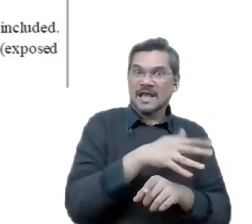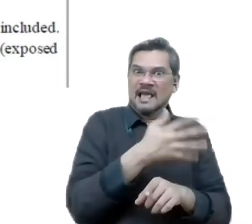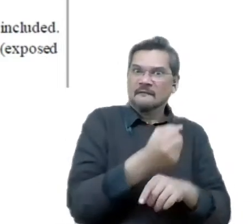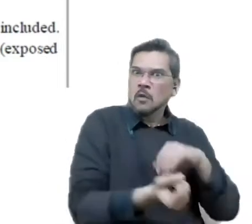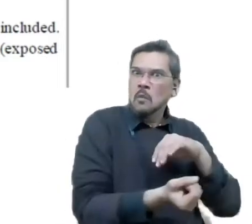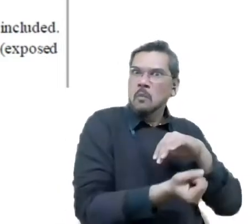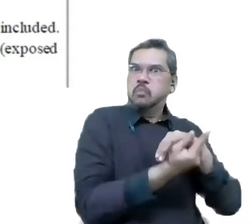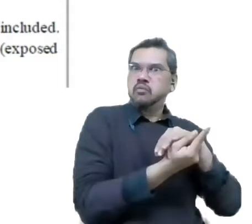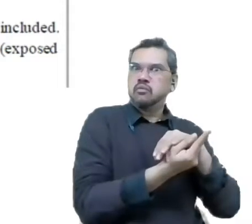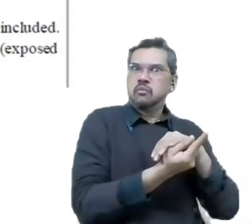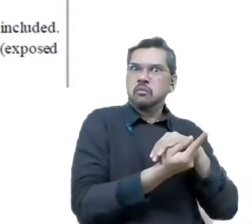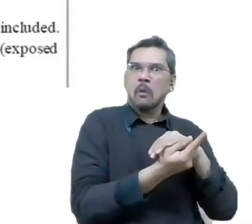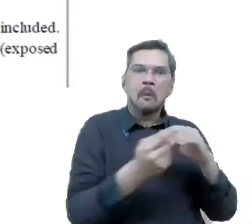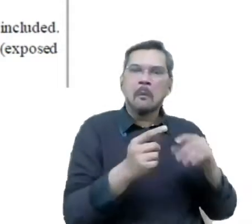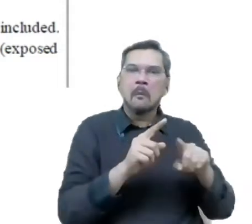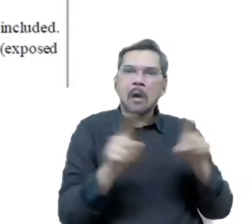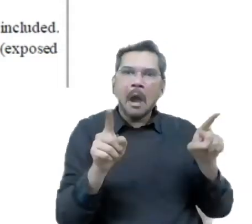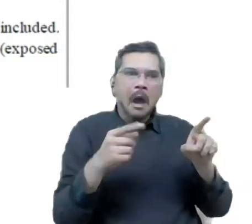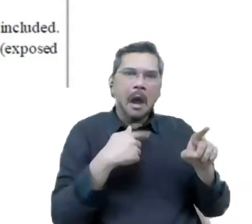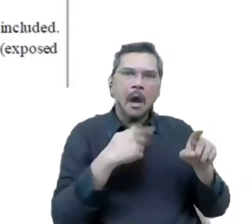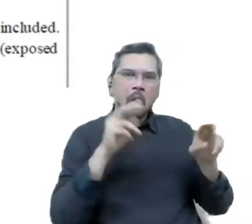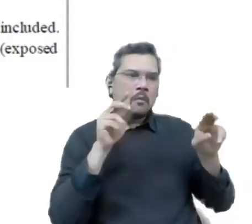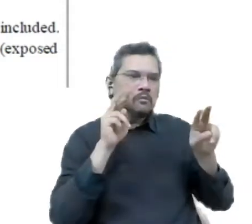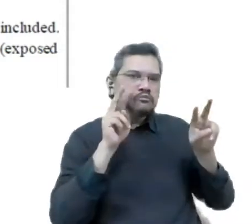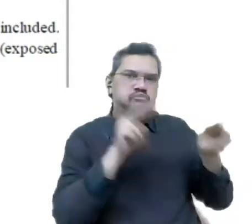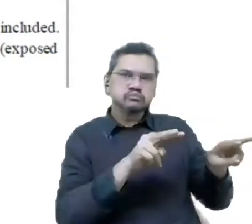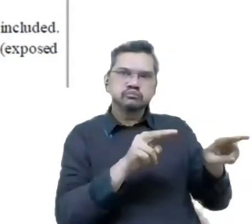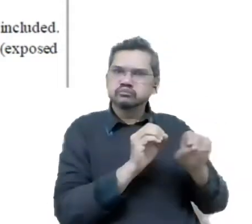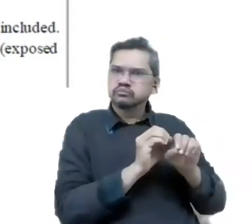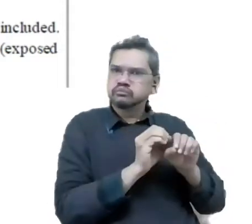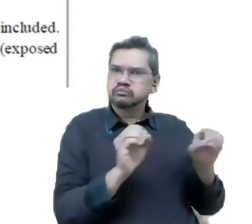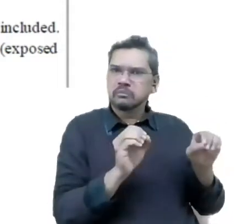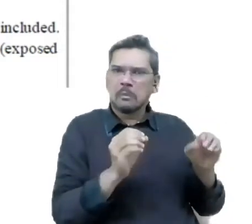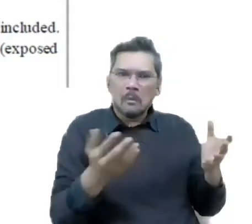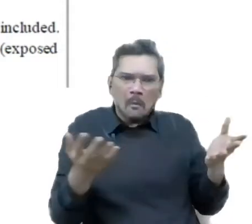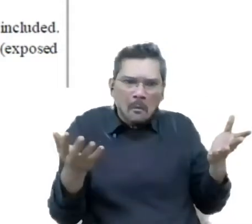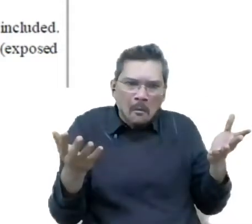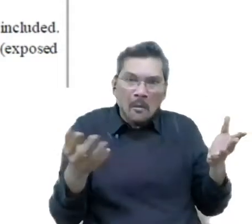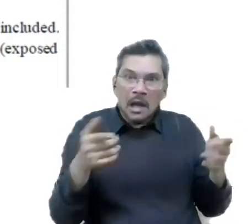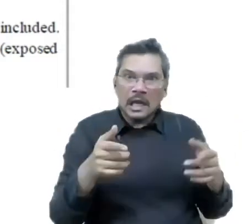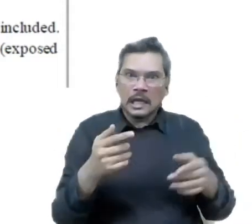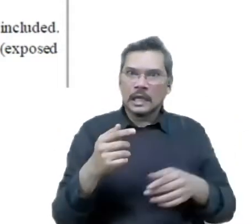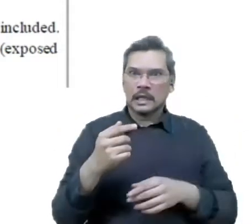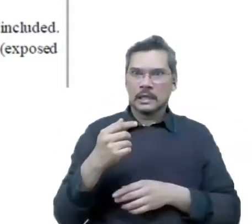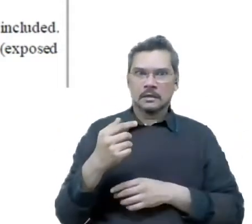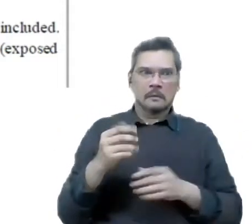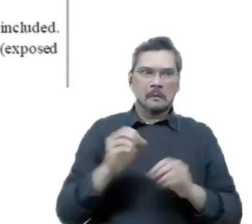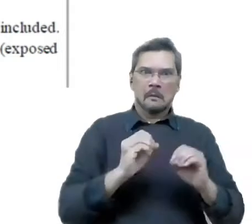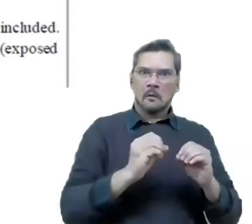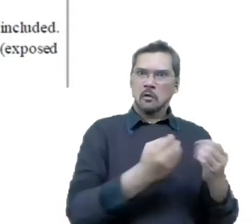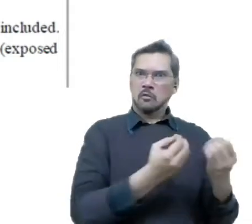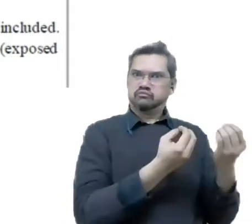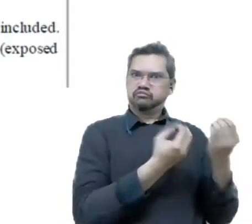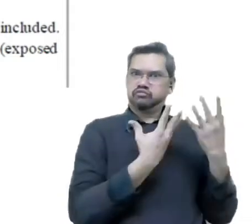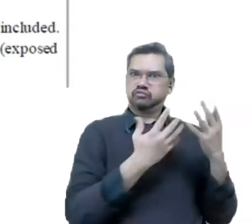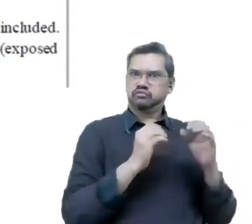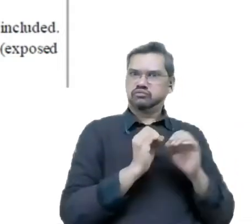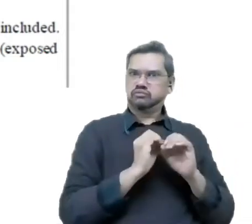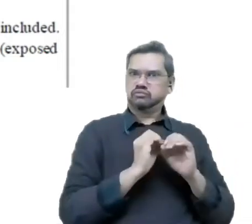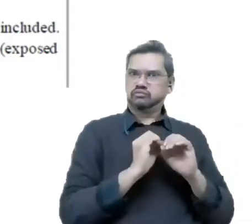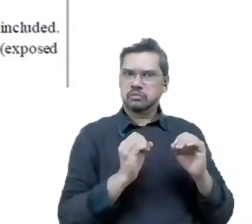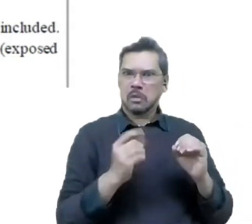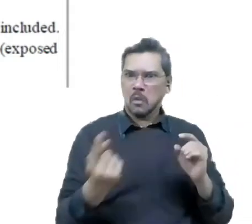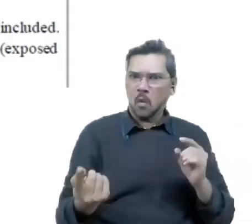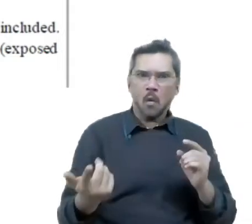we responded to the immediate emergency and had the information available to us to know which rivers were rising and when, but also